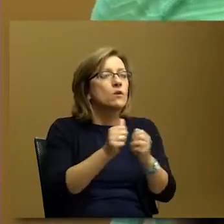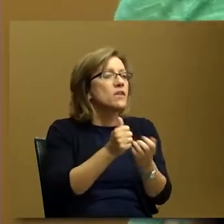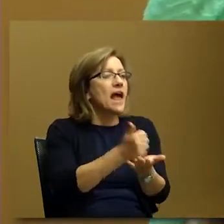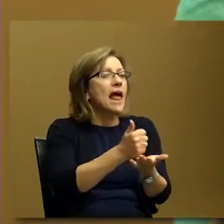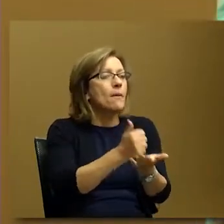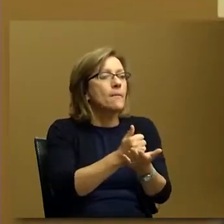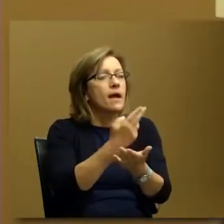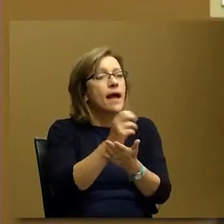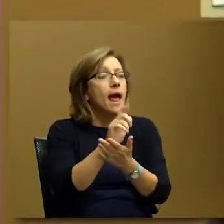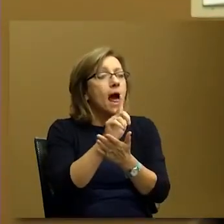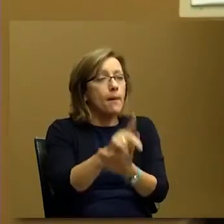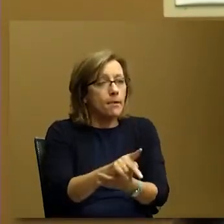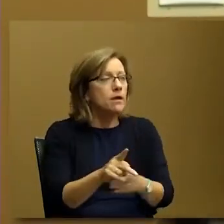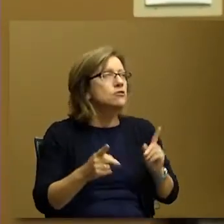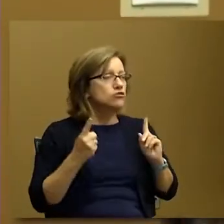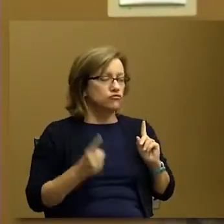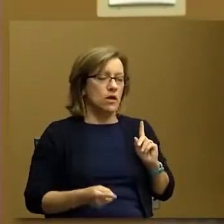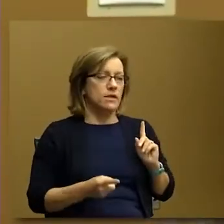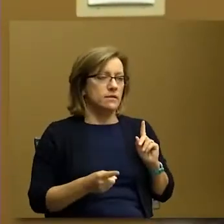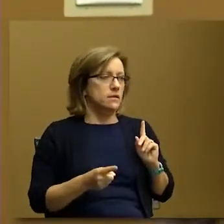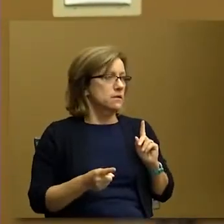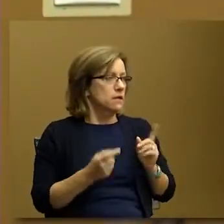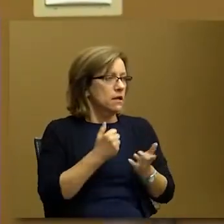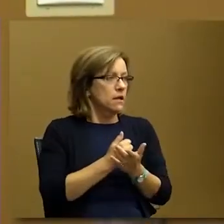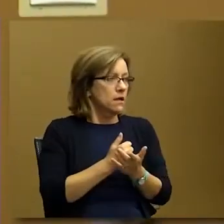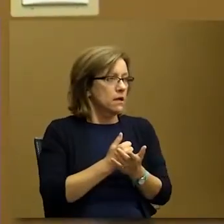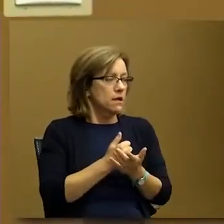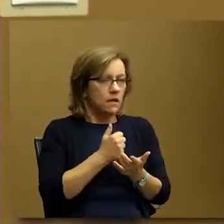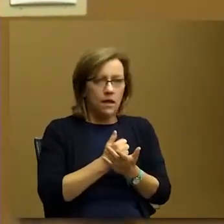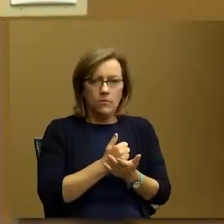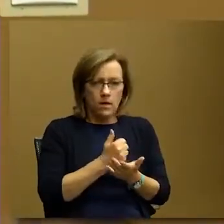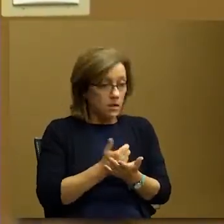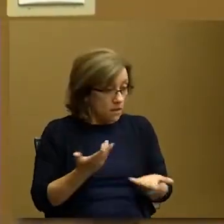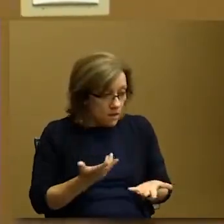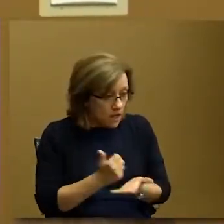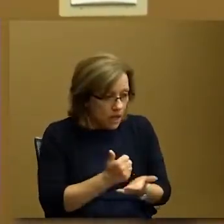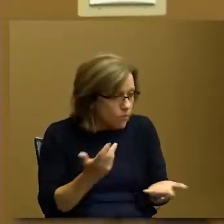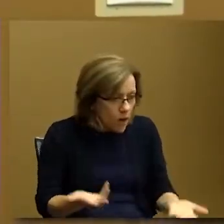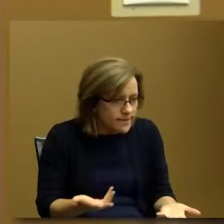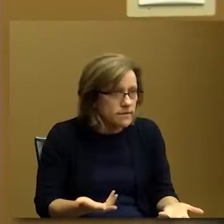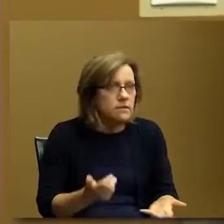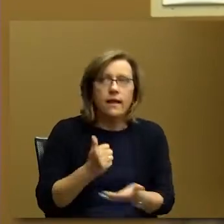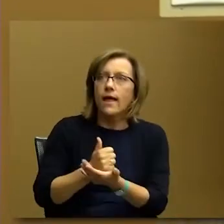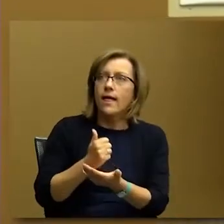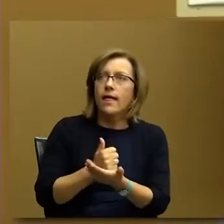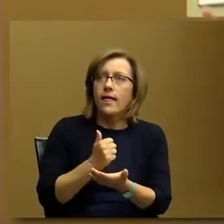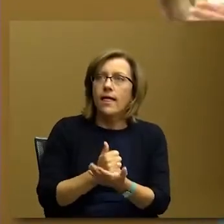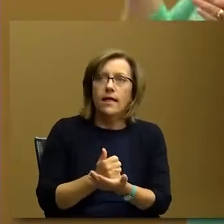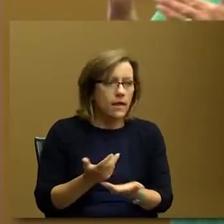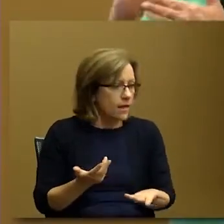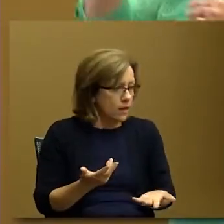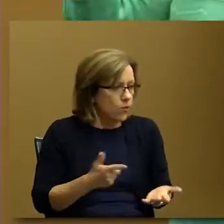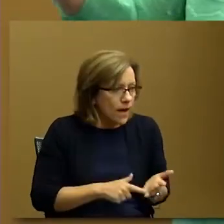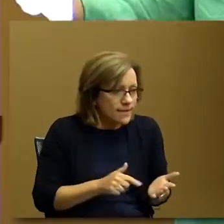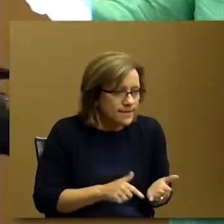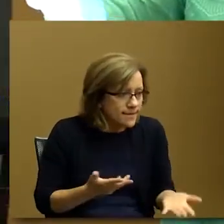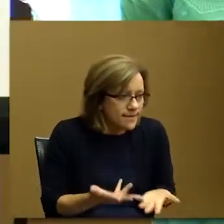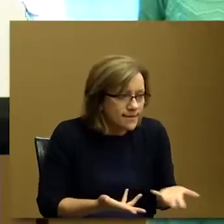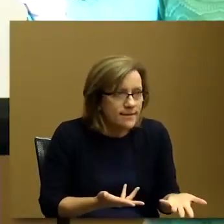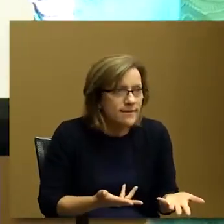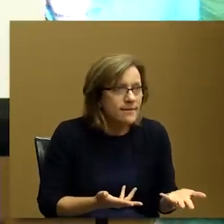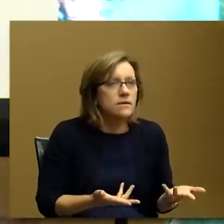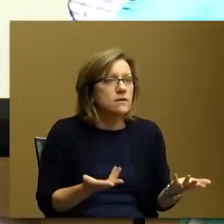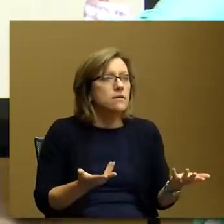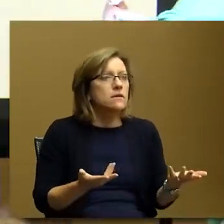Yes. Same thing with help. Help what? Yes. So, go on and take it